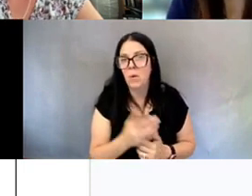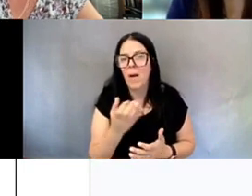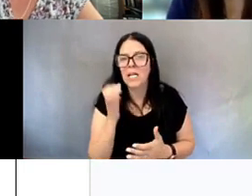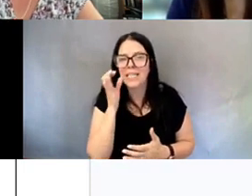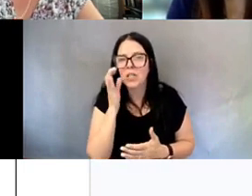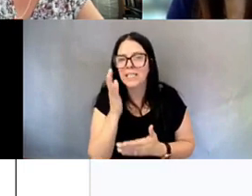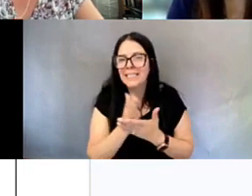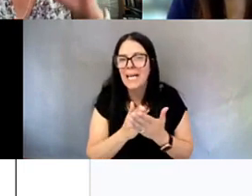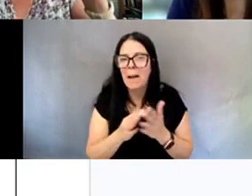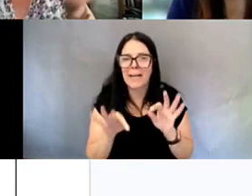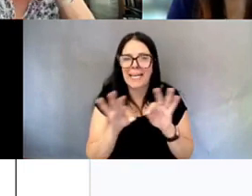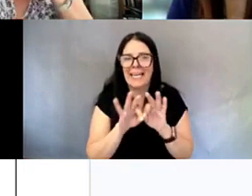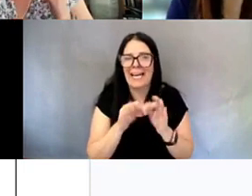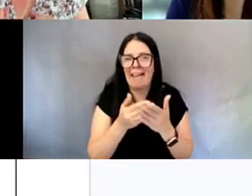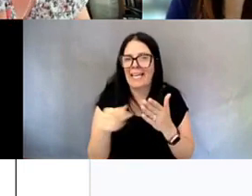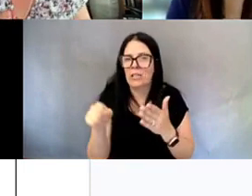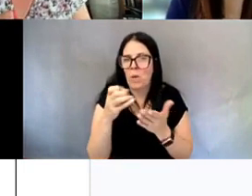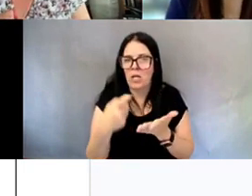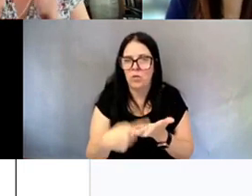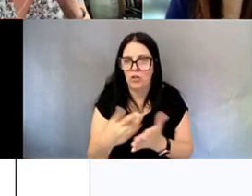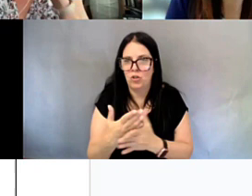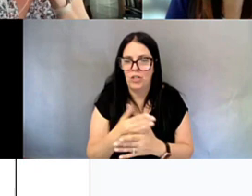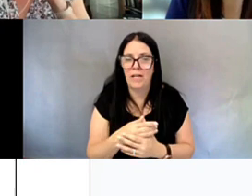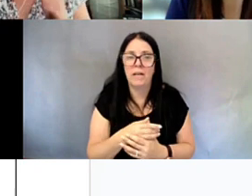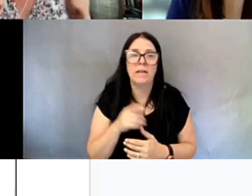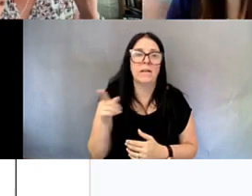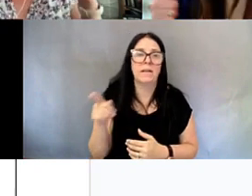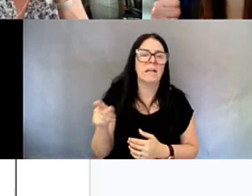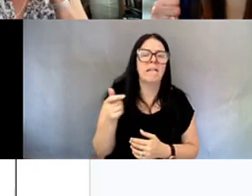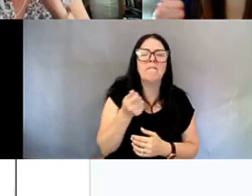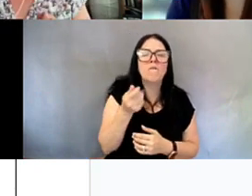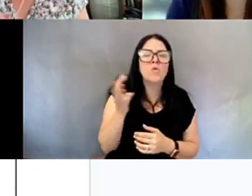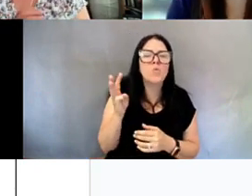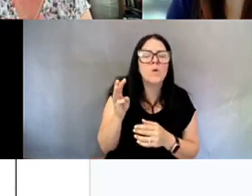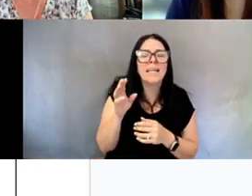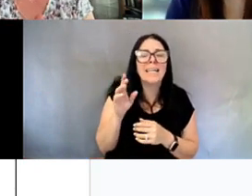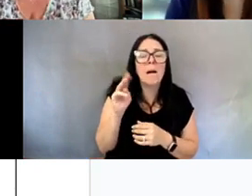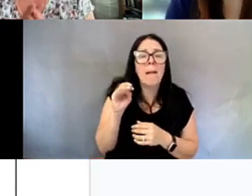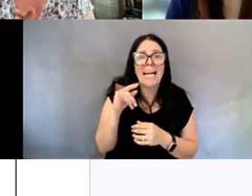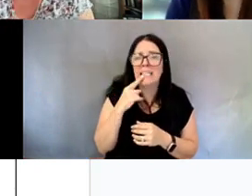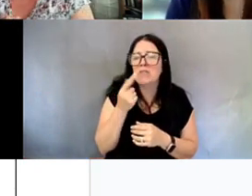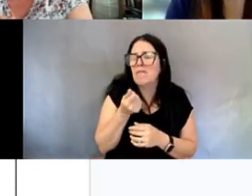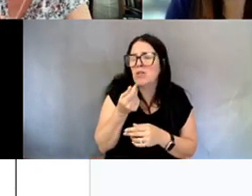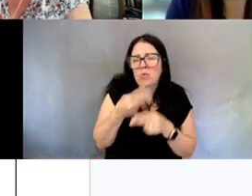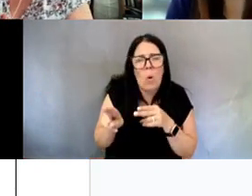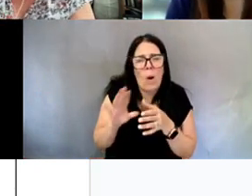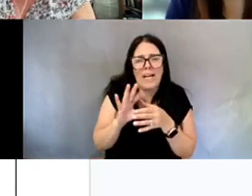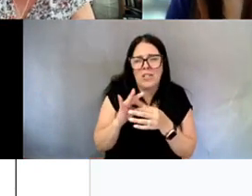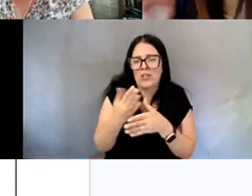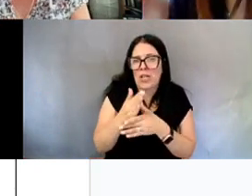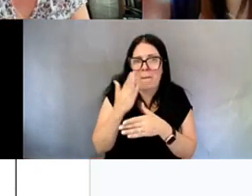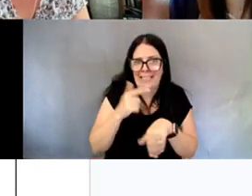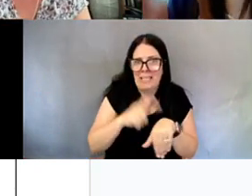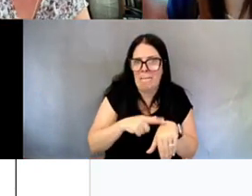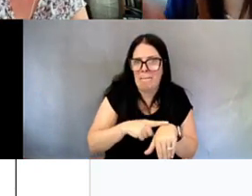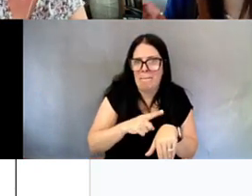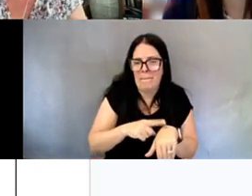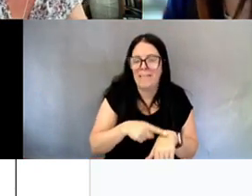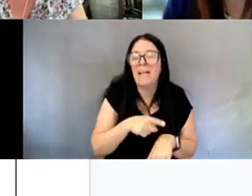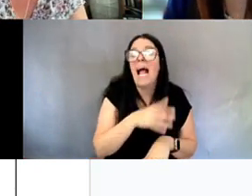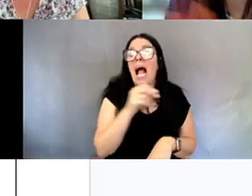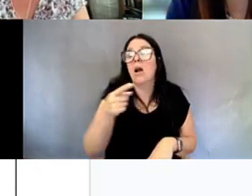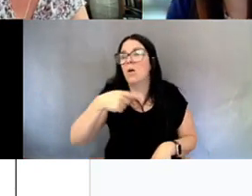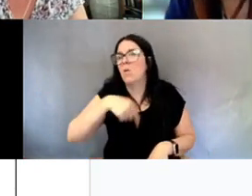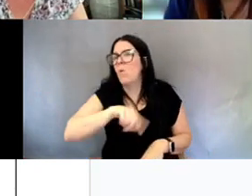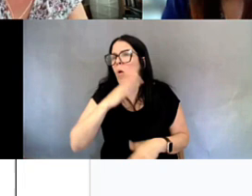that you might want to share with us. A few sentences only, just to keep track of time. Yep. Oh, yeah. And we'll share this document